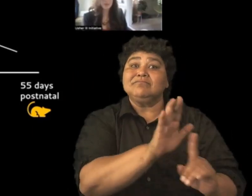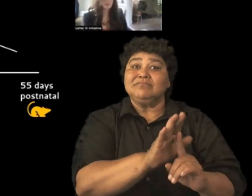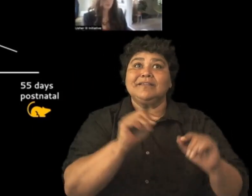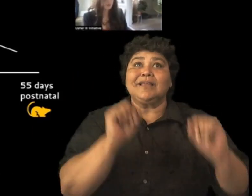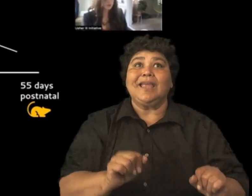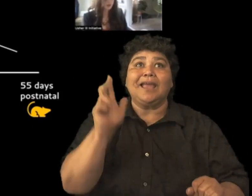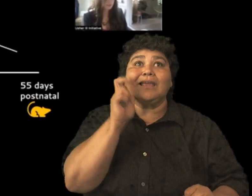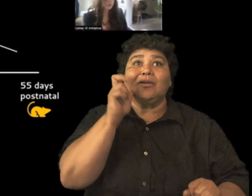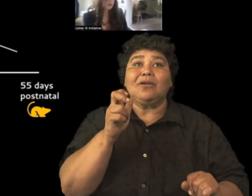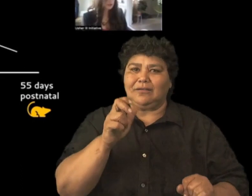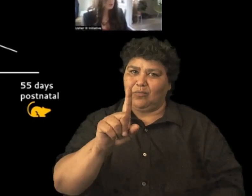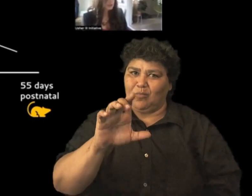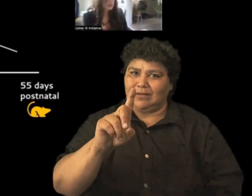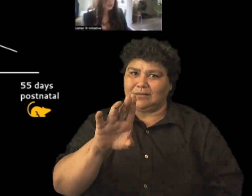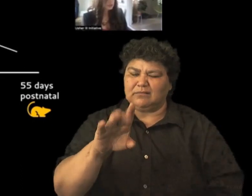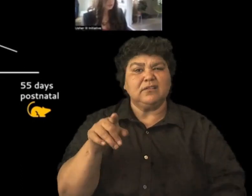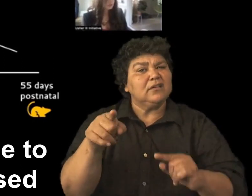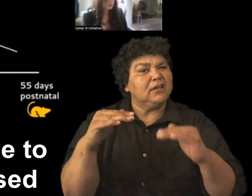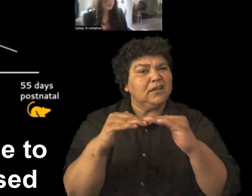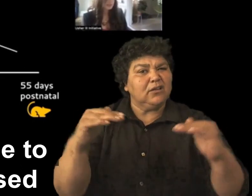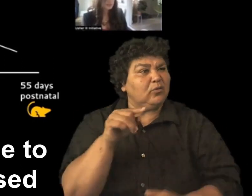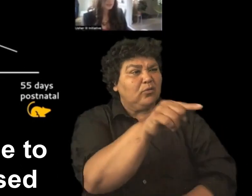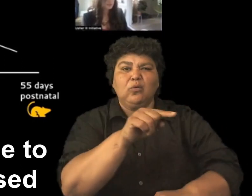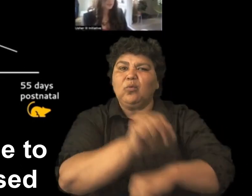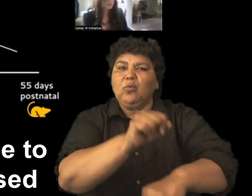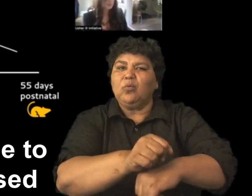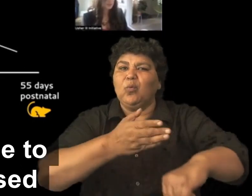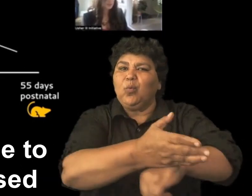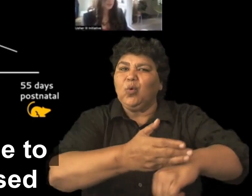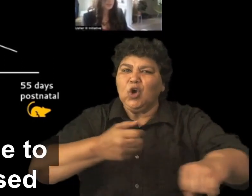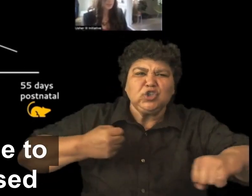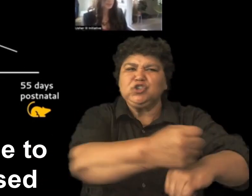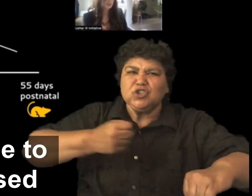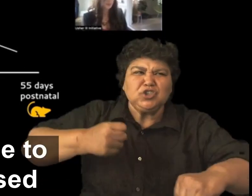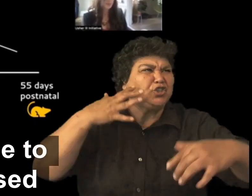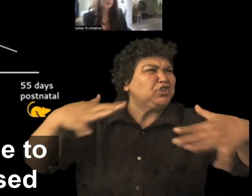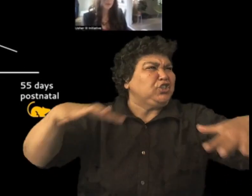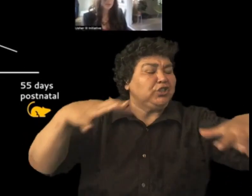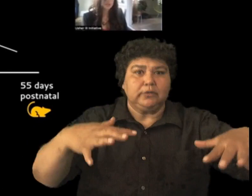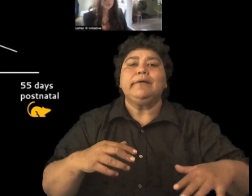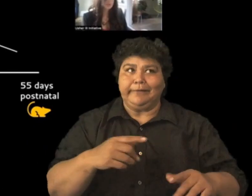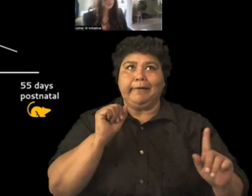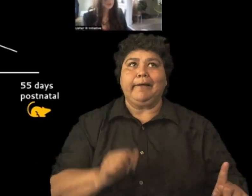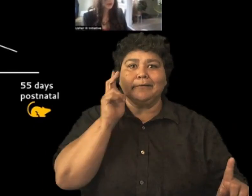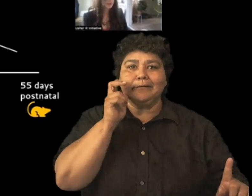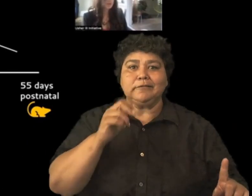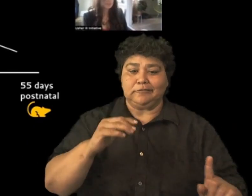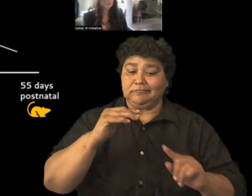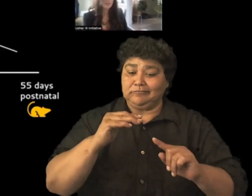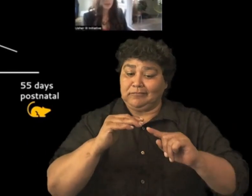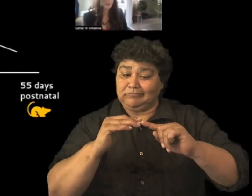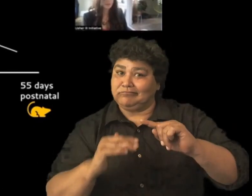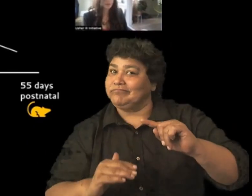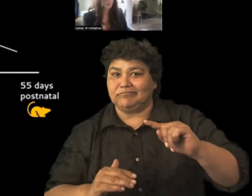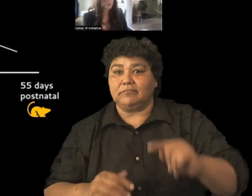the sound of a wood shop. Treated Usher III mice continued to respond to noises as low as 30 decibels, approximately